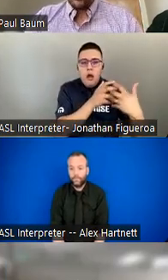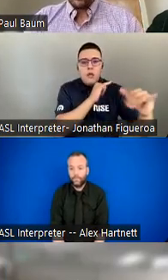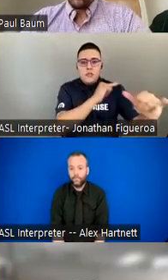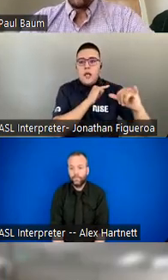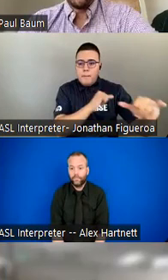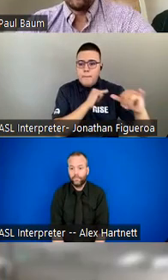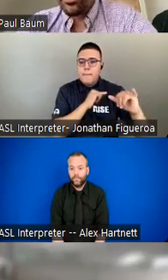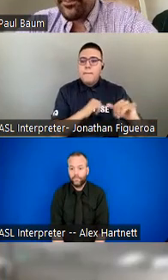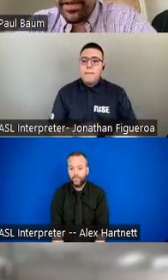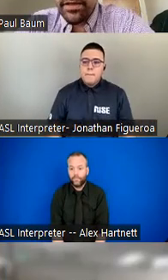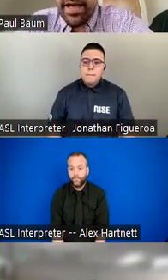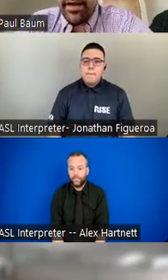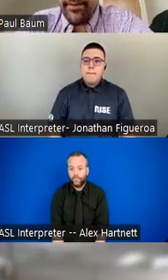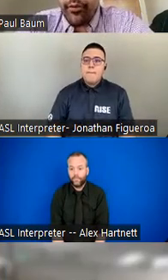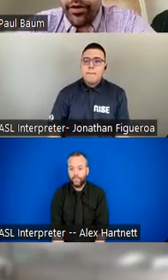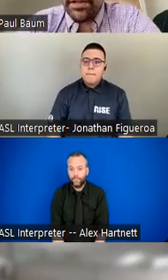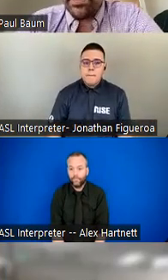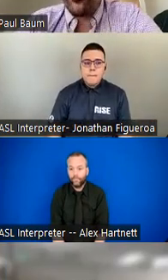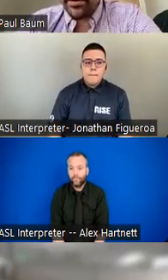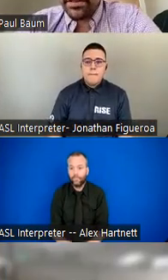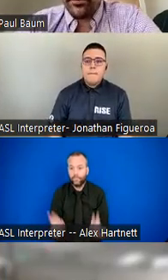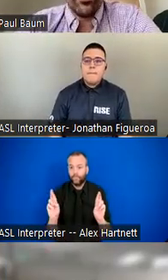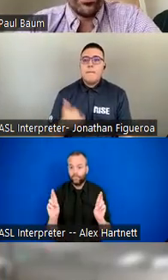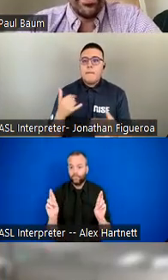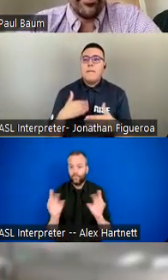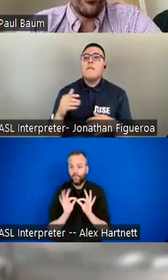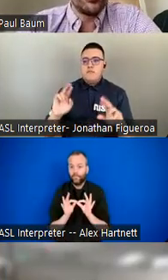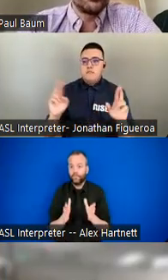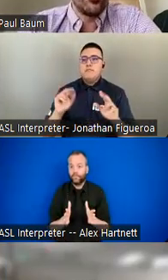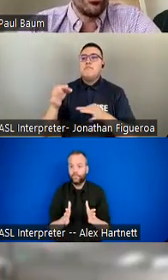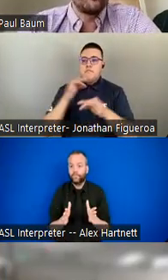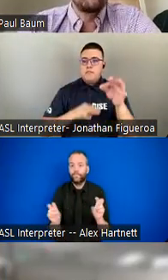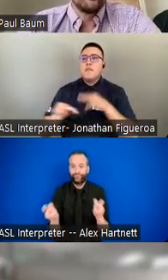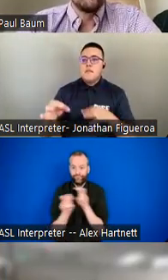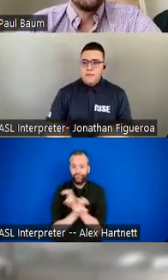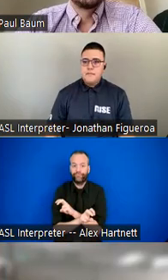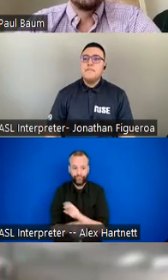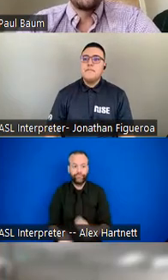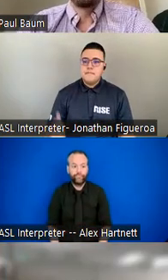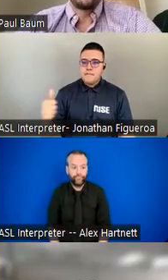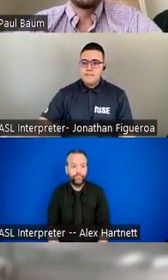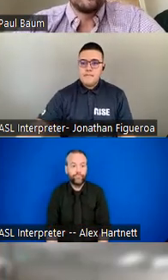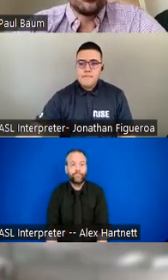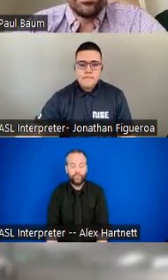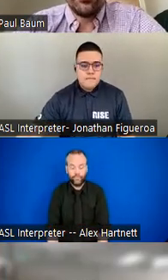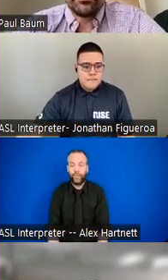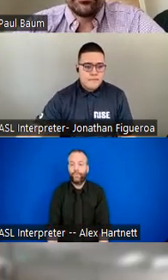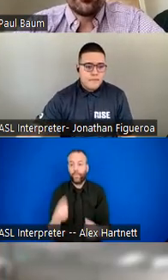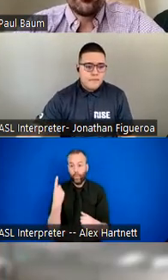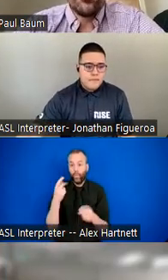relate as well. And I'll jump into that importance of peer support in a moment as well. So lack of